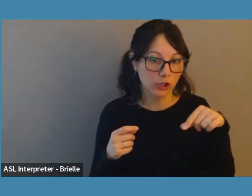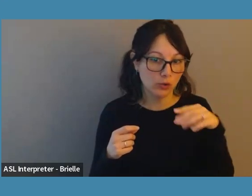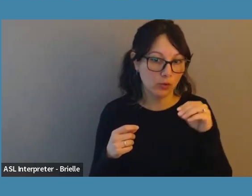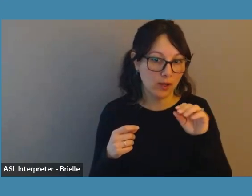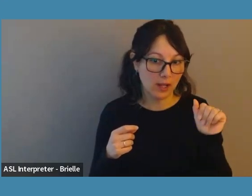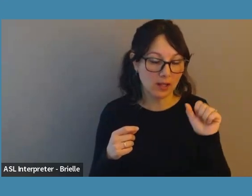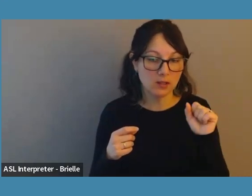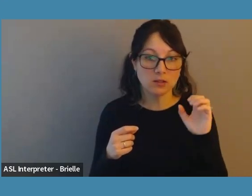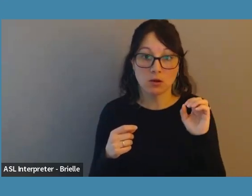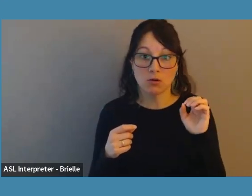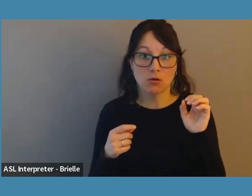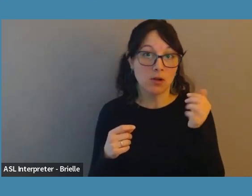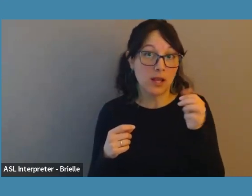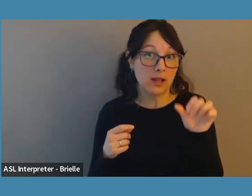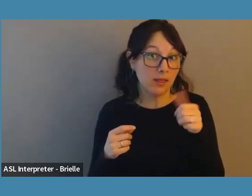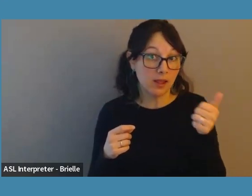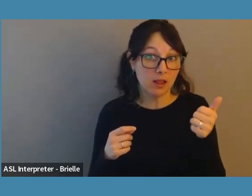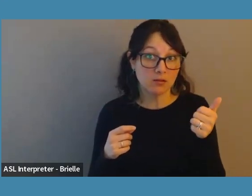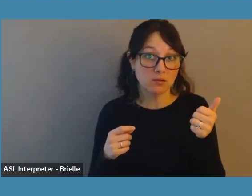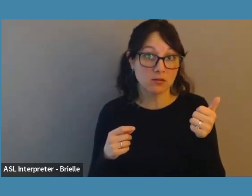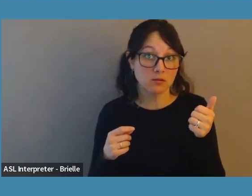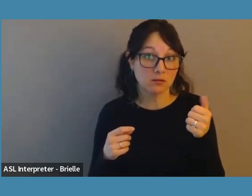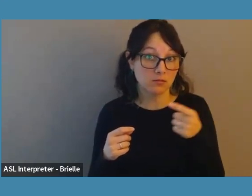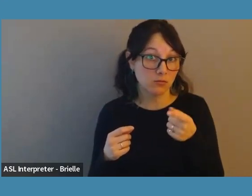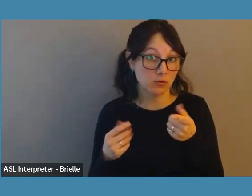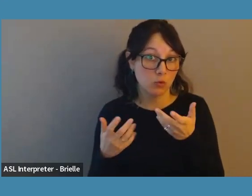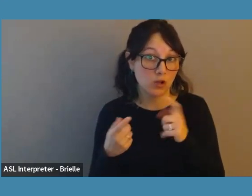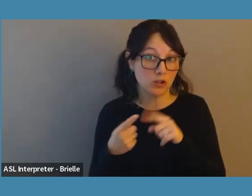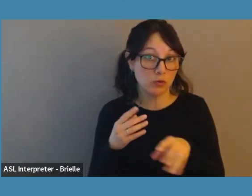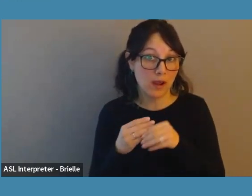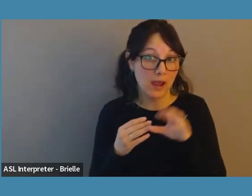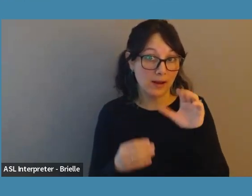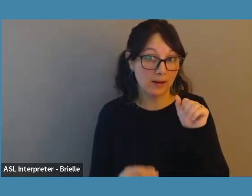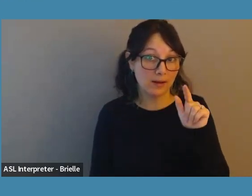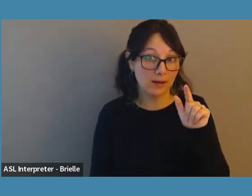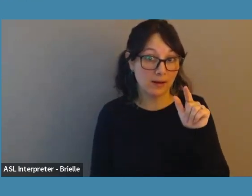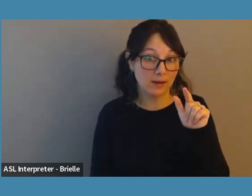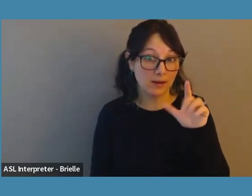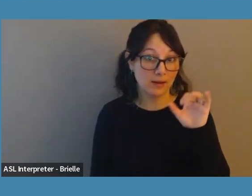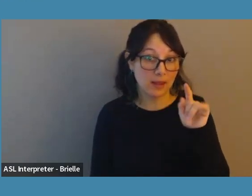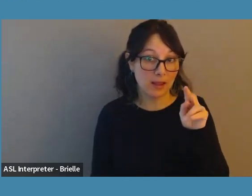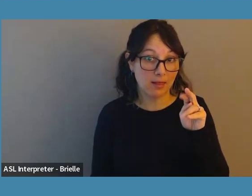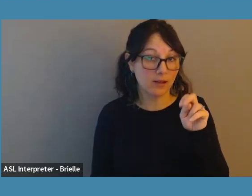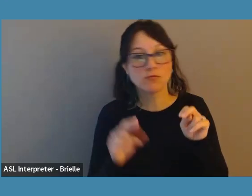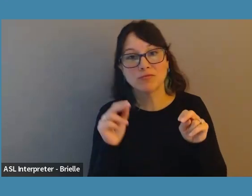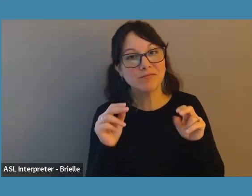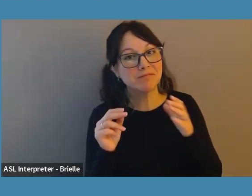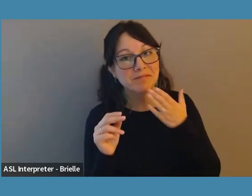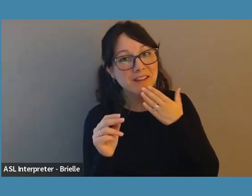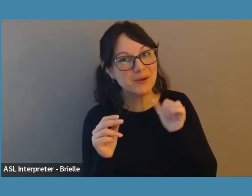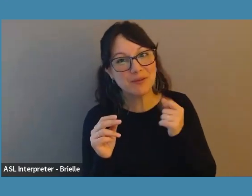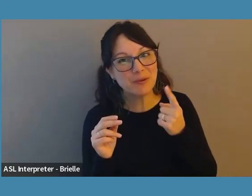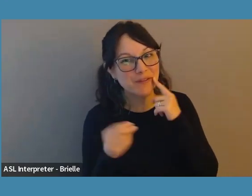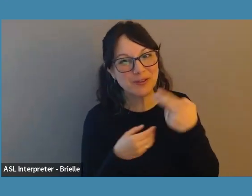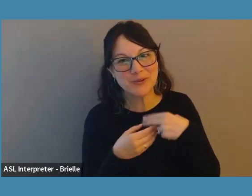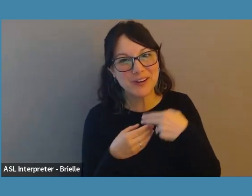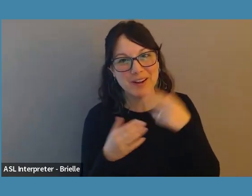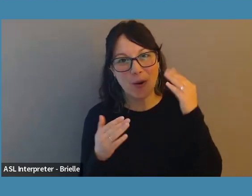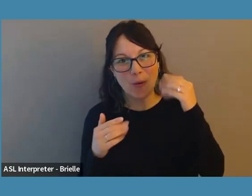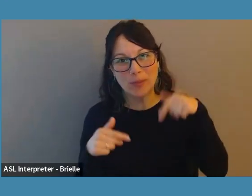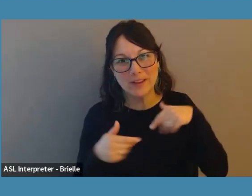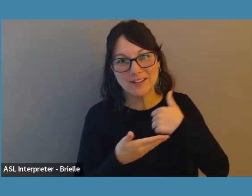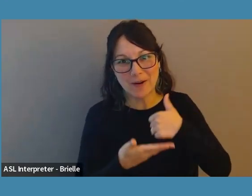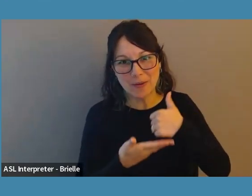think that, is there anything else that you need to add, Caitlin? Nope, just thanks everyone for coming, and I hope this is